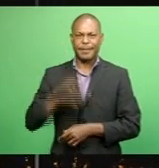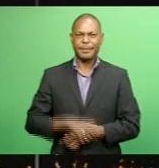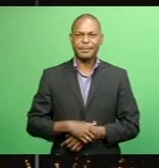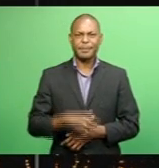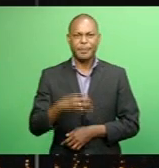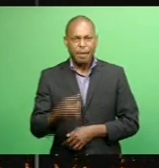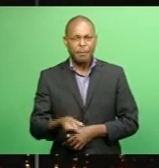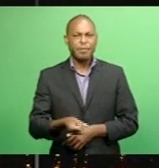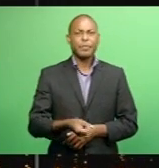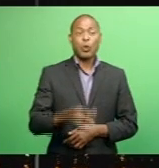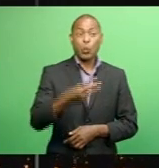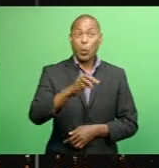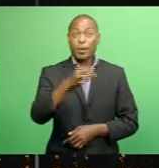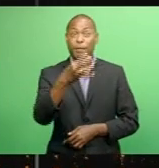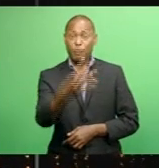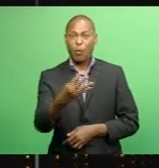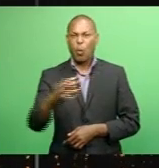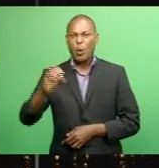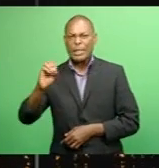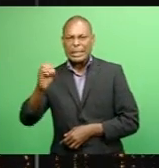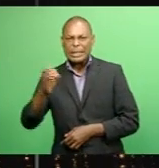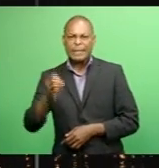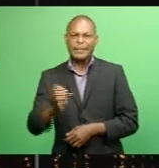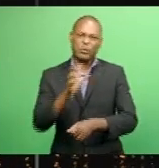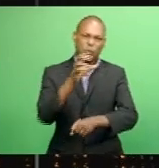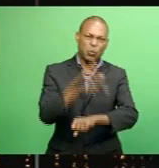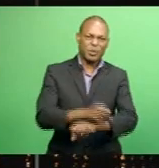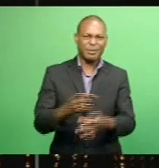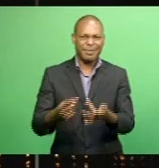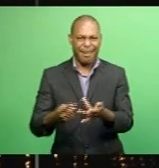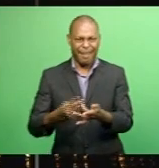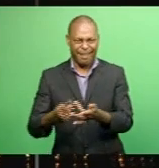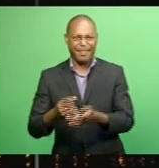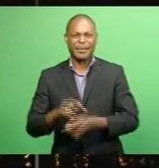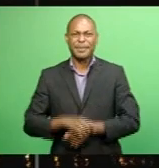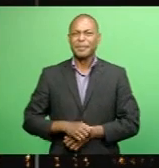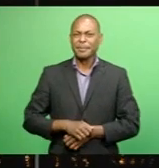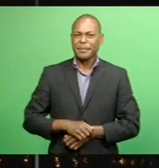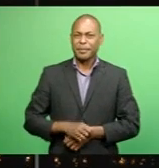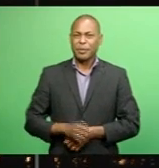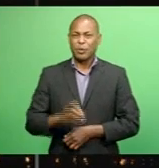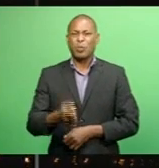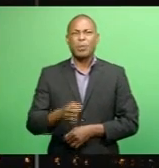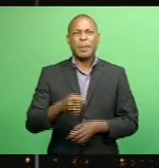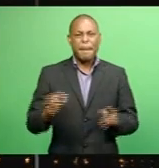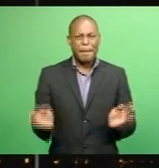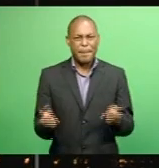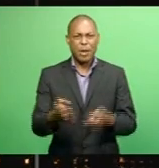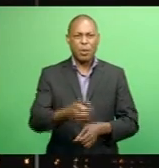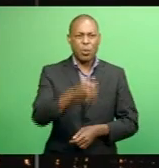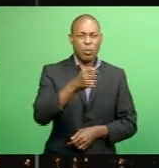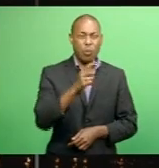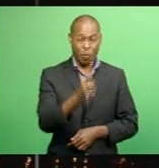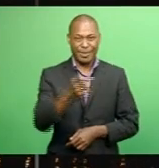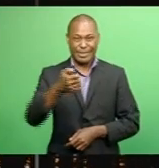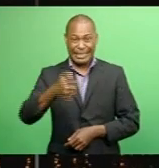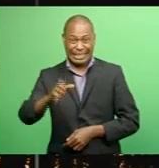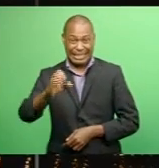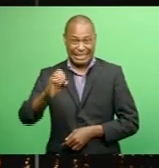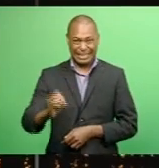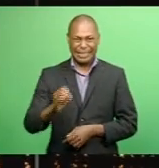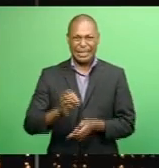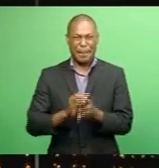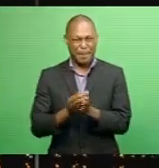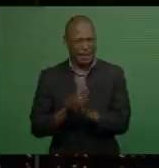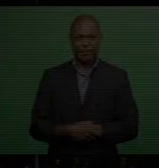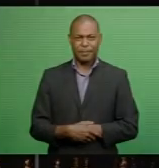the 24-0 win over the Cowboys in round 1, the Panthers have played 160 minutes of footy without